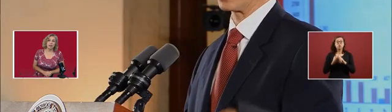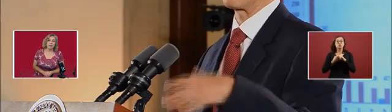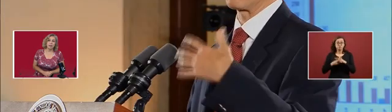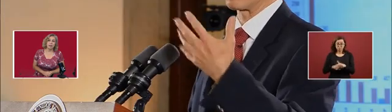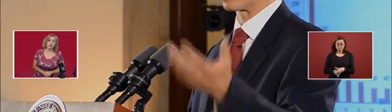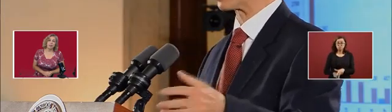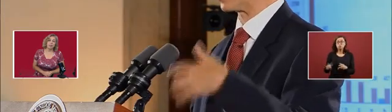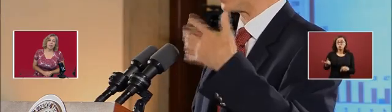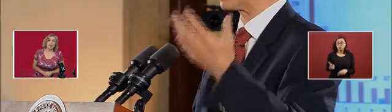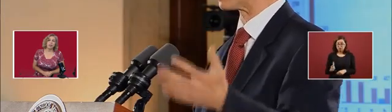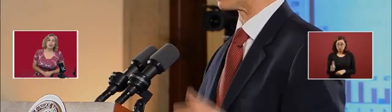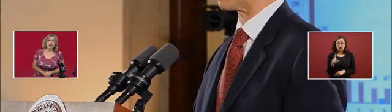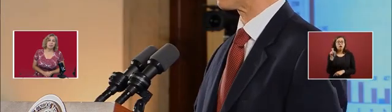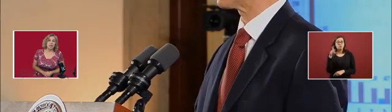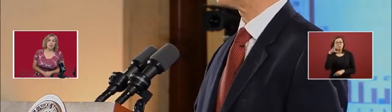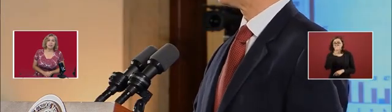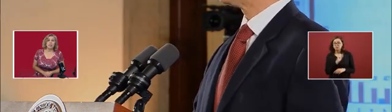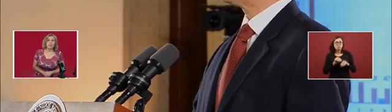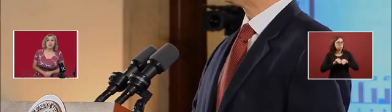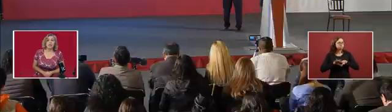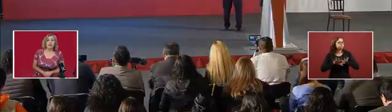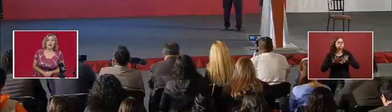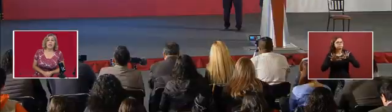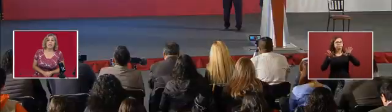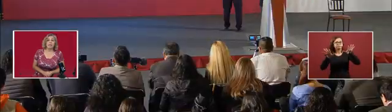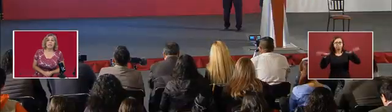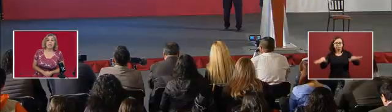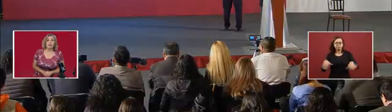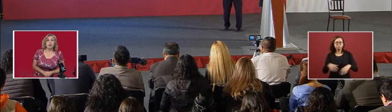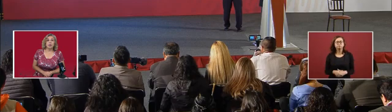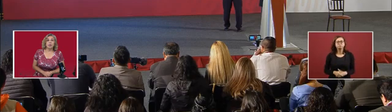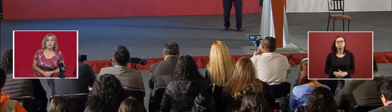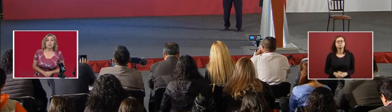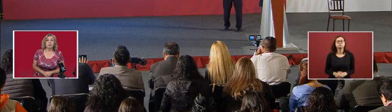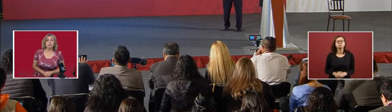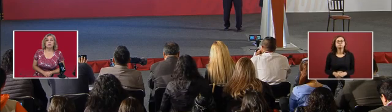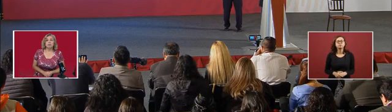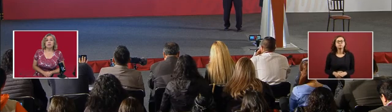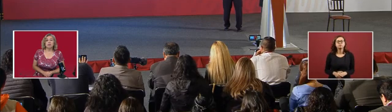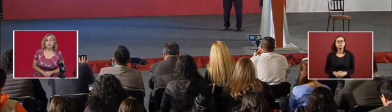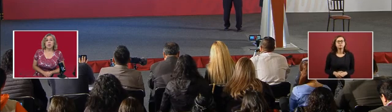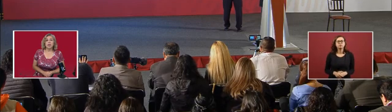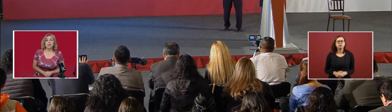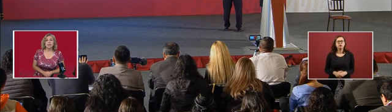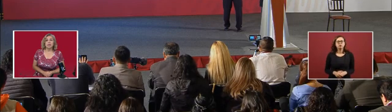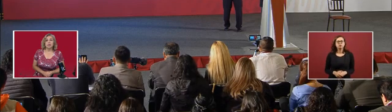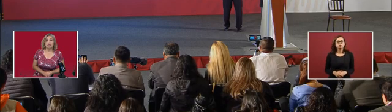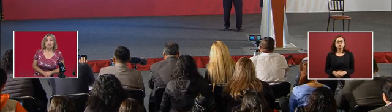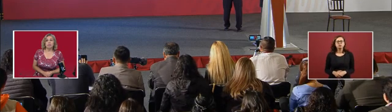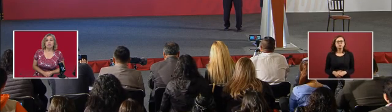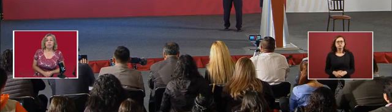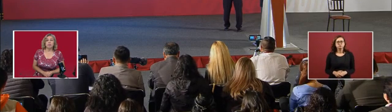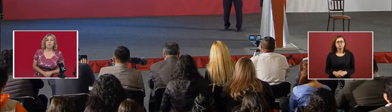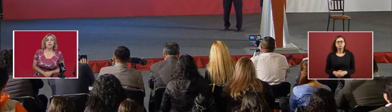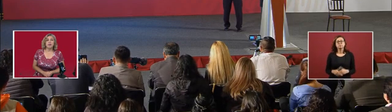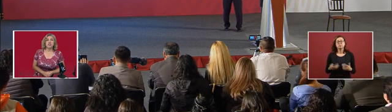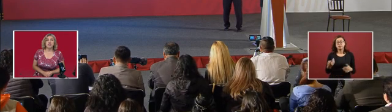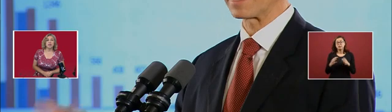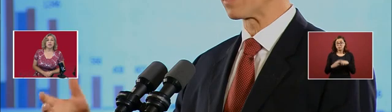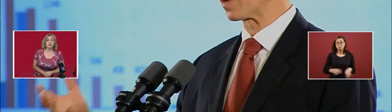mosquito doesn't go up there. But now, in 2006, they didn't have